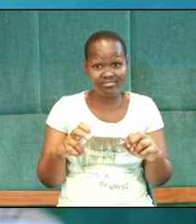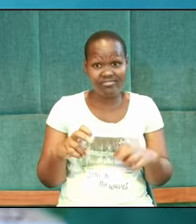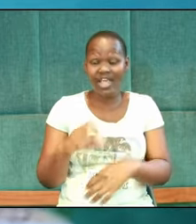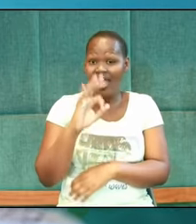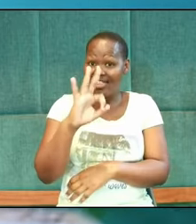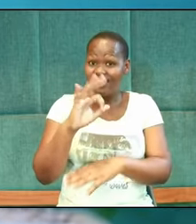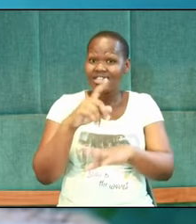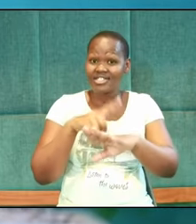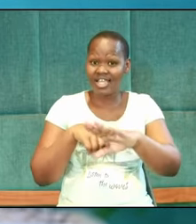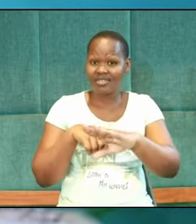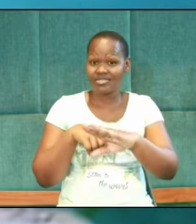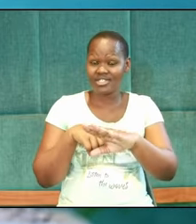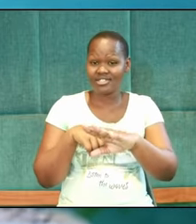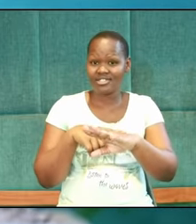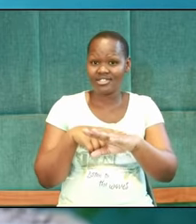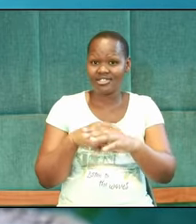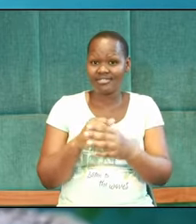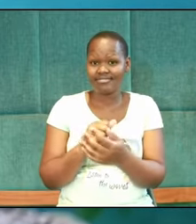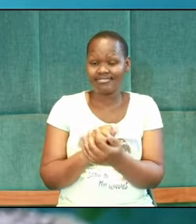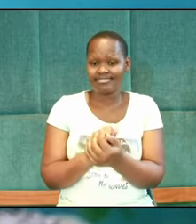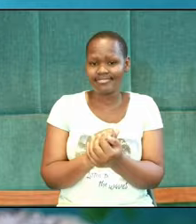Three times.